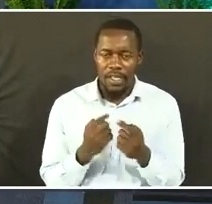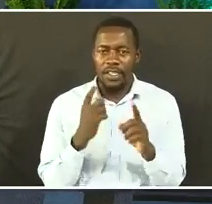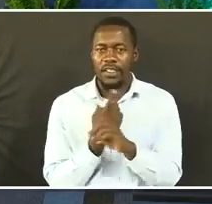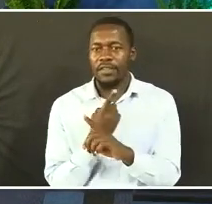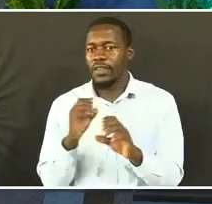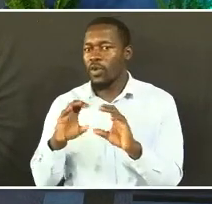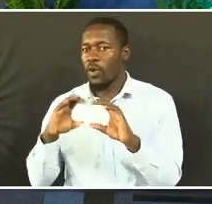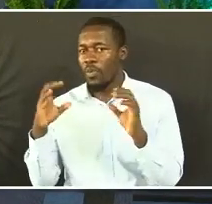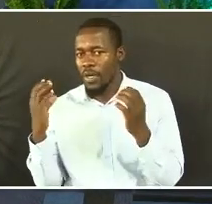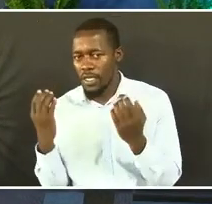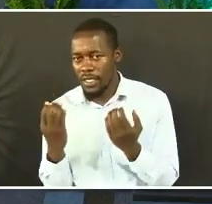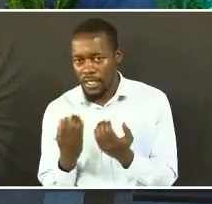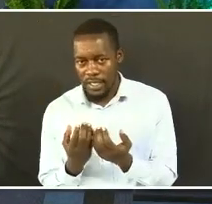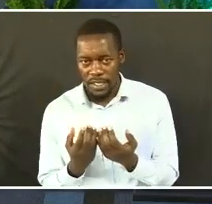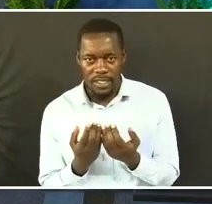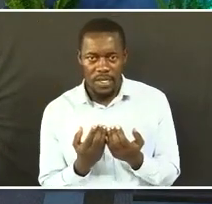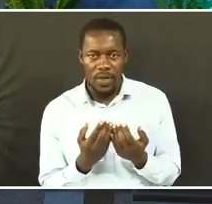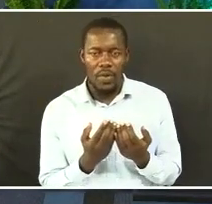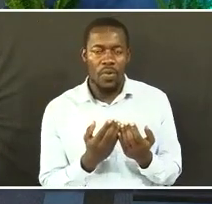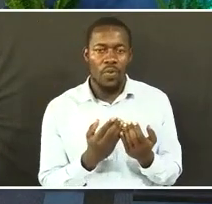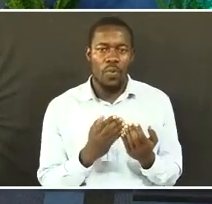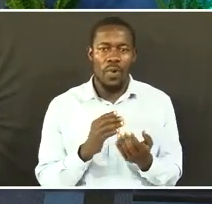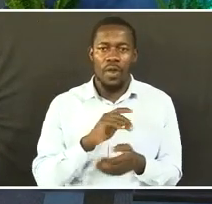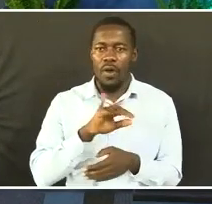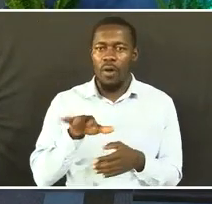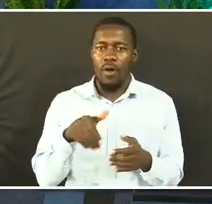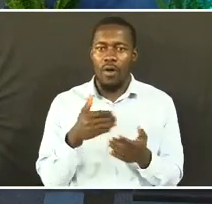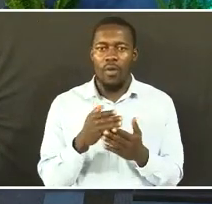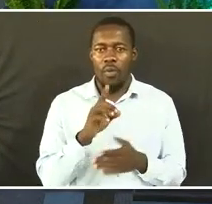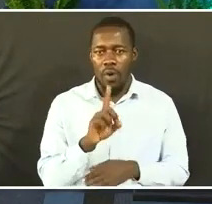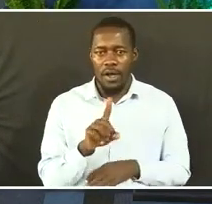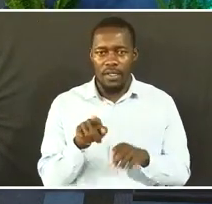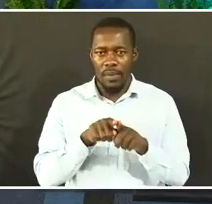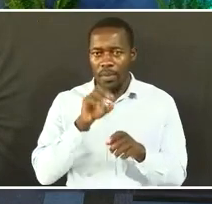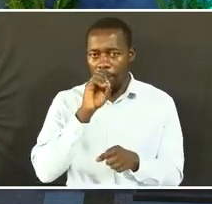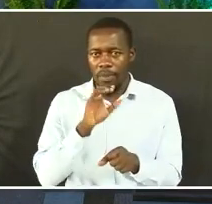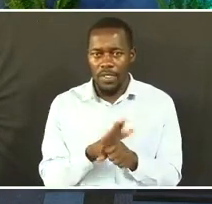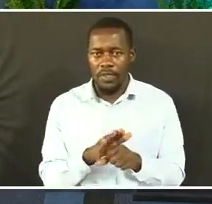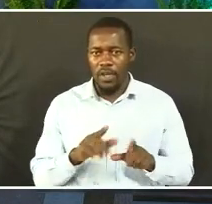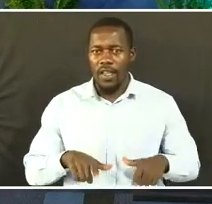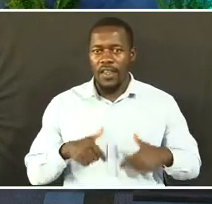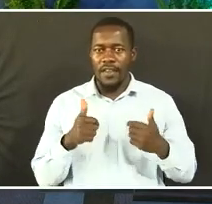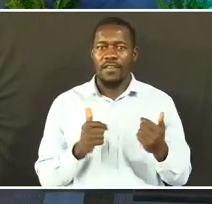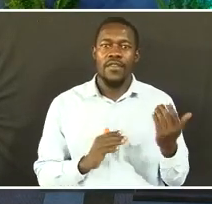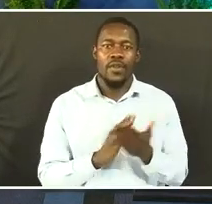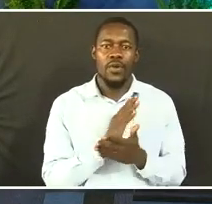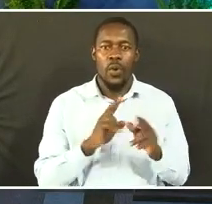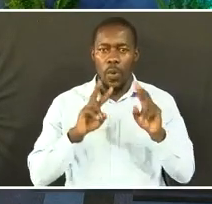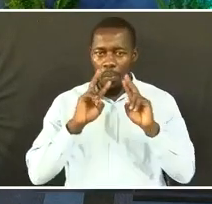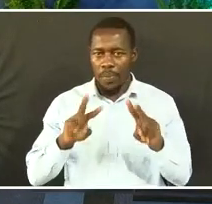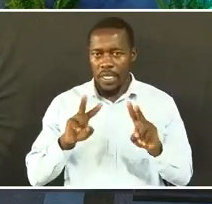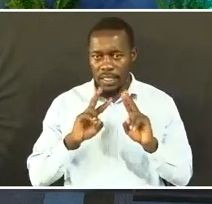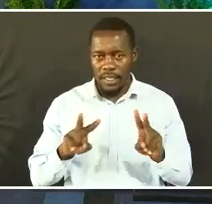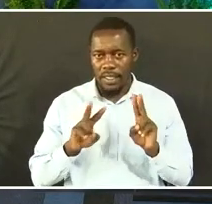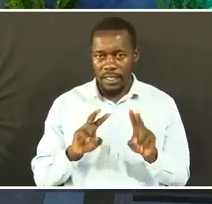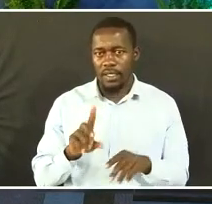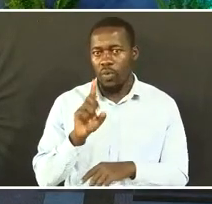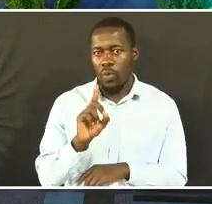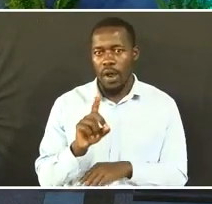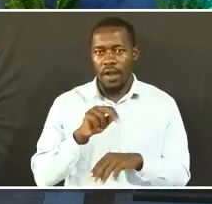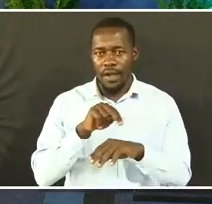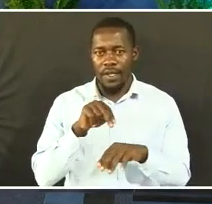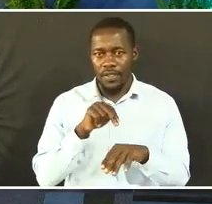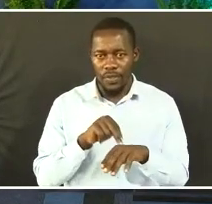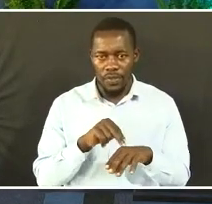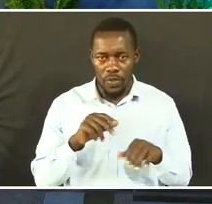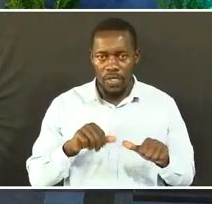that document presupposes that we will live in peace and unity as one indivisible nation. It